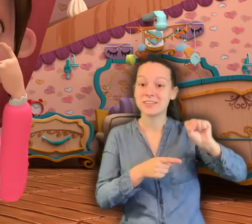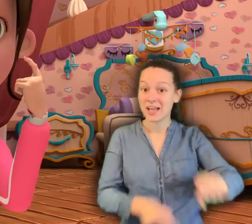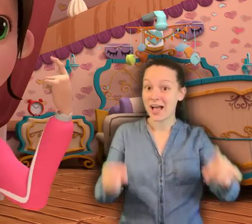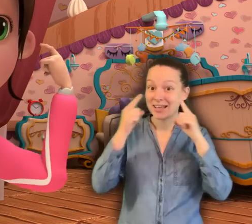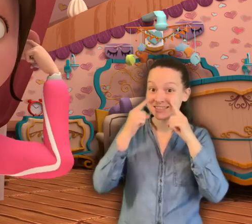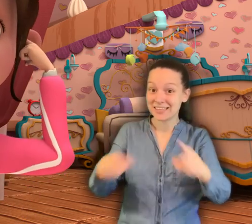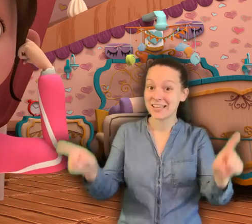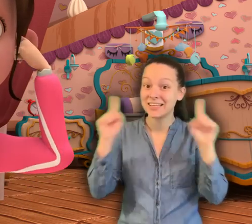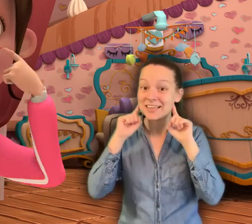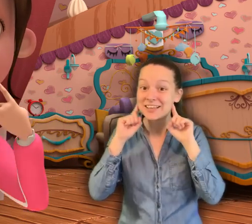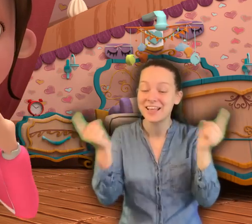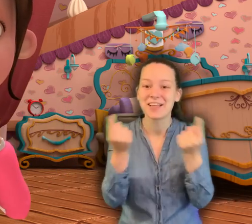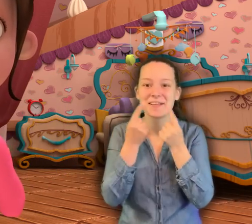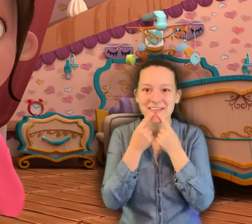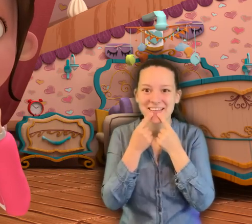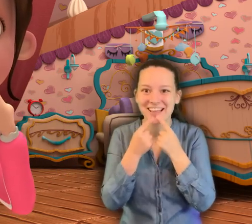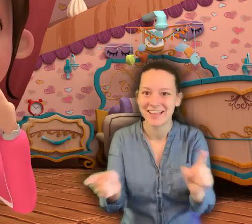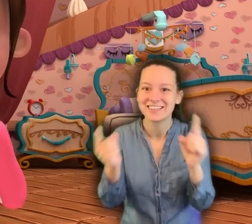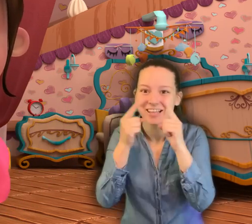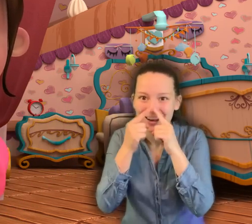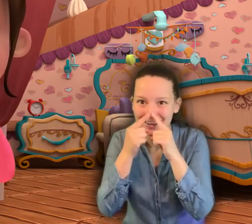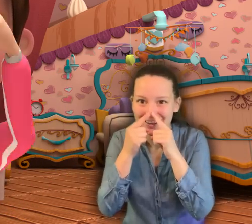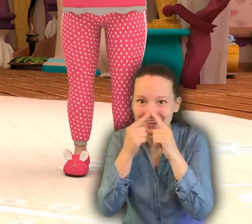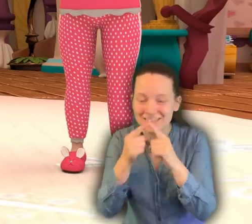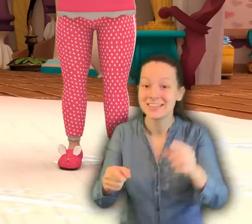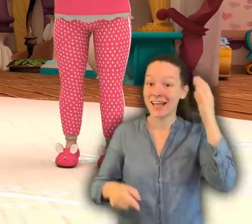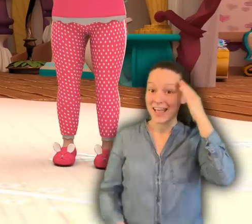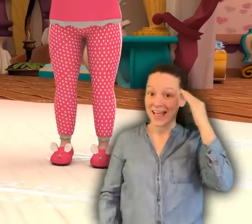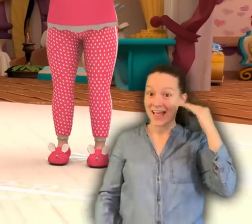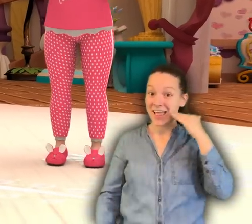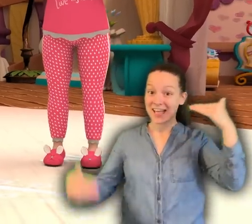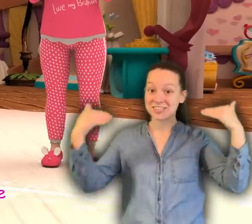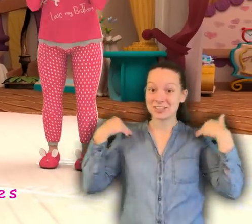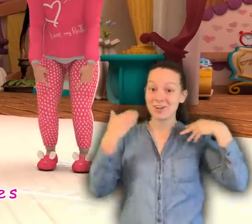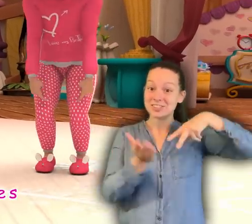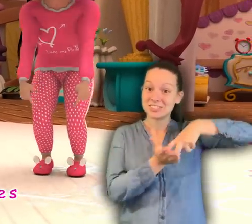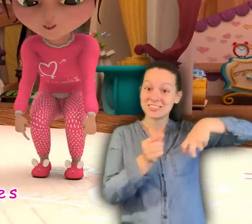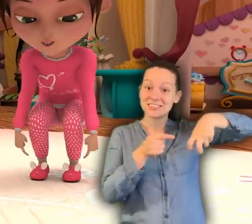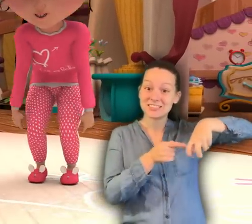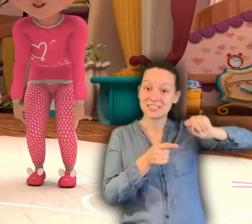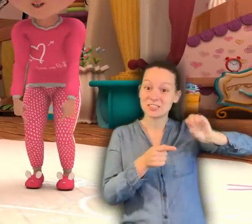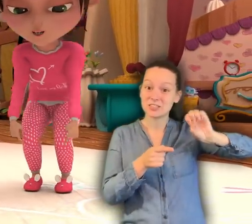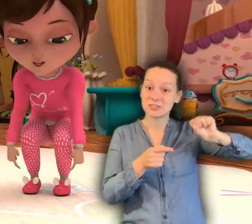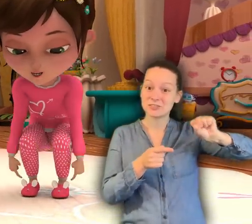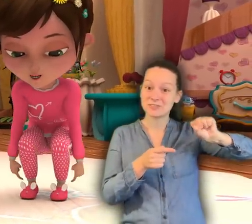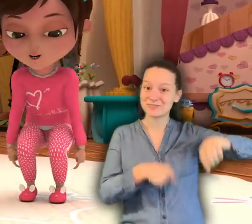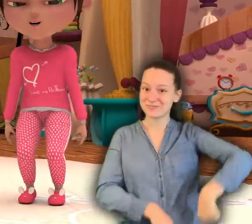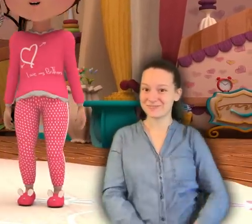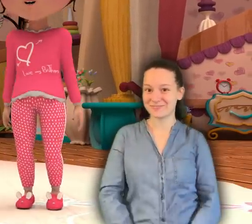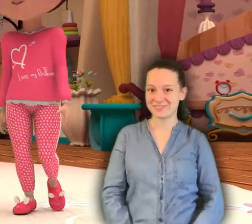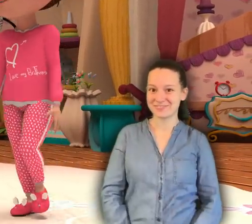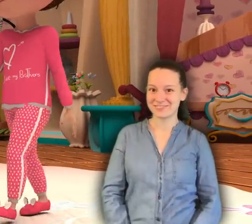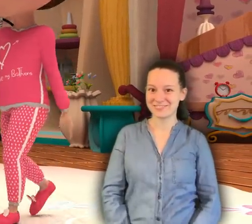and eyes and ears and mouth and nose head and shoulders knees and